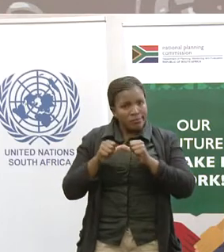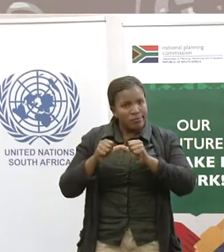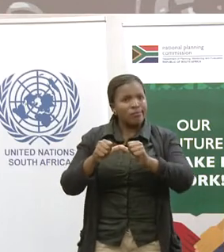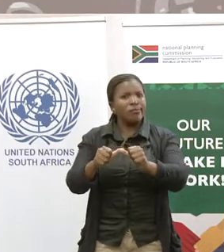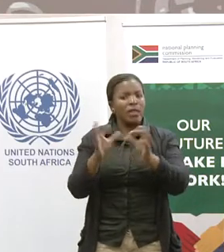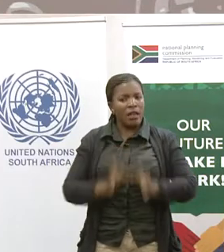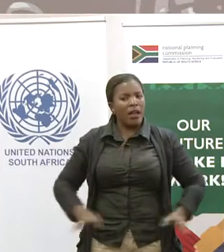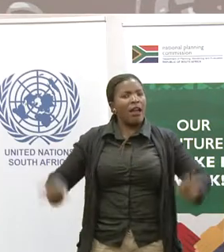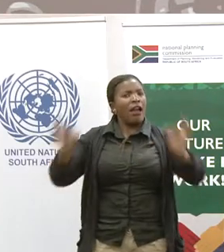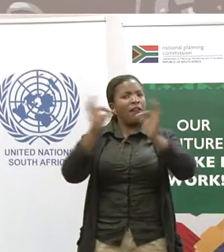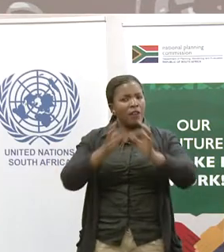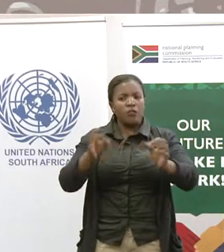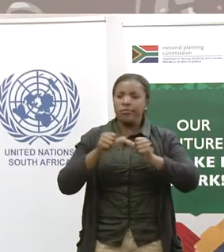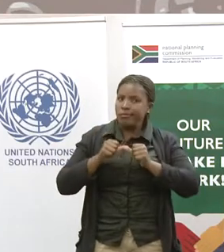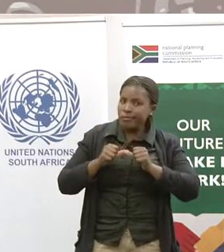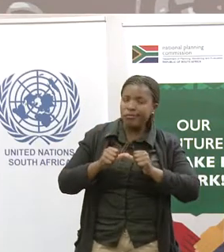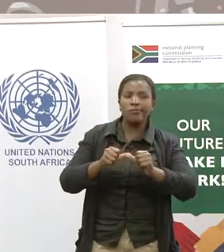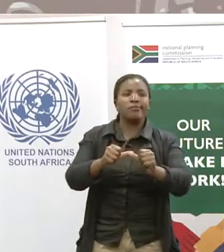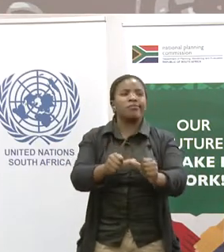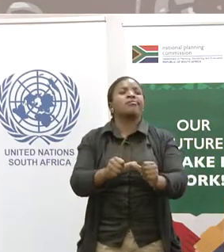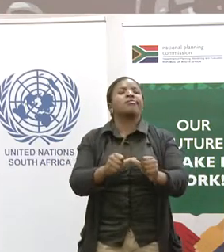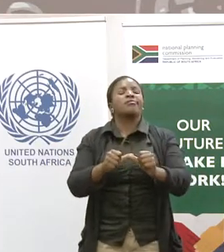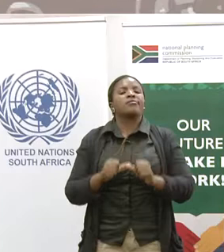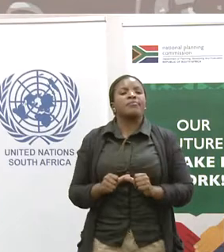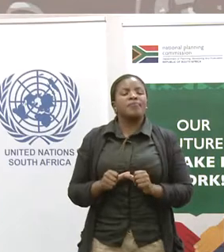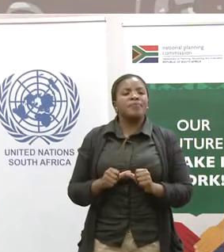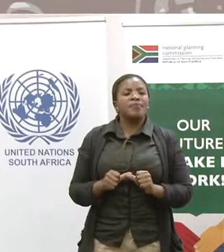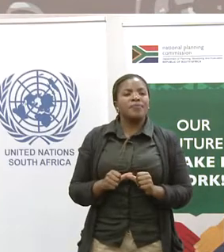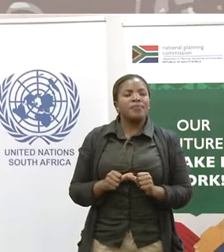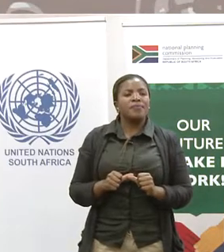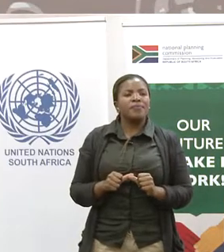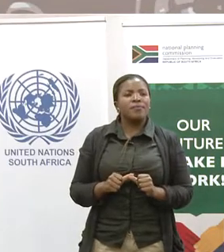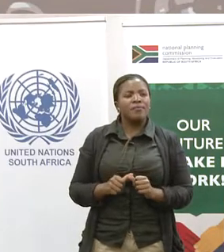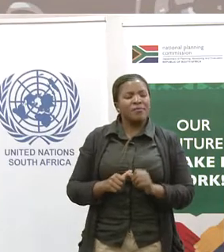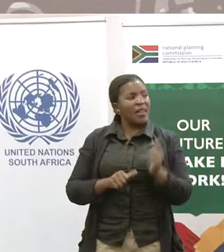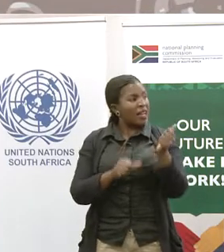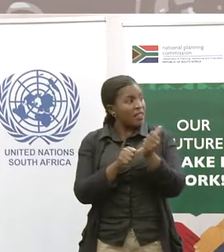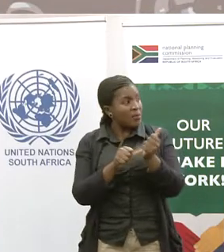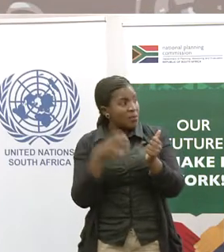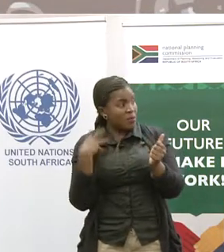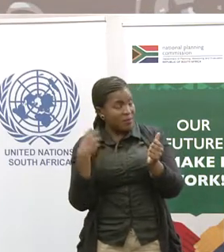values and live them as a country and as a nation. Deputy Minister,